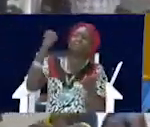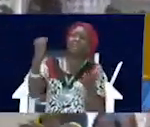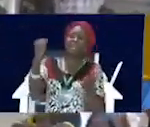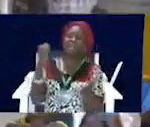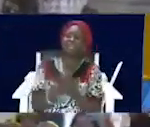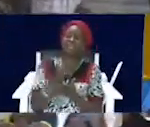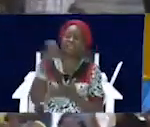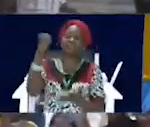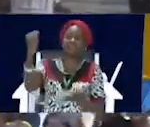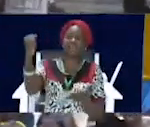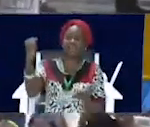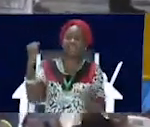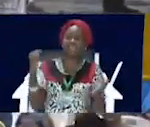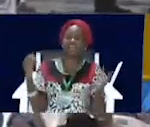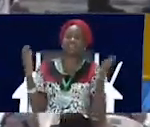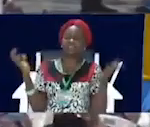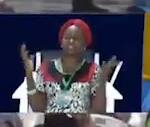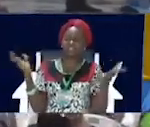Oh, Ramoko